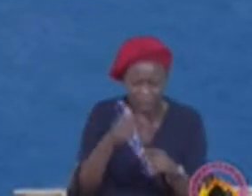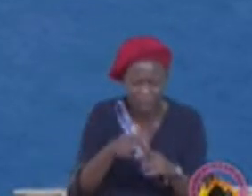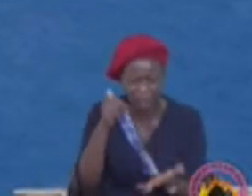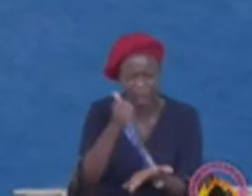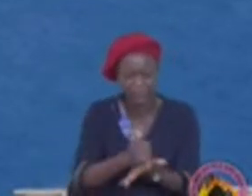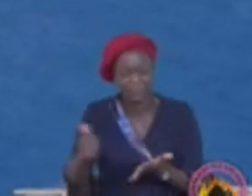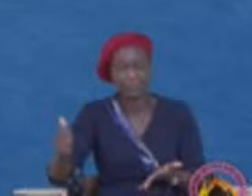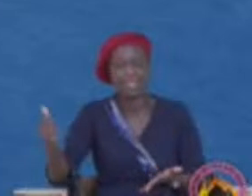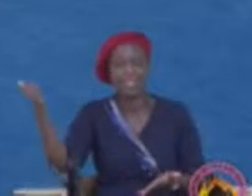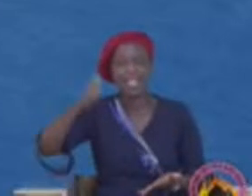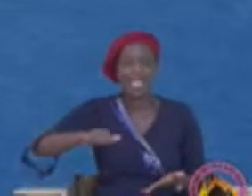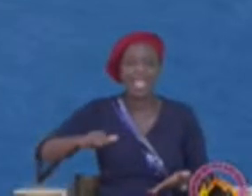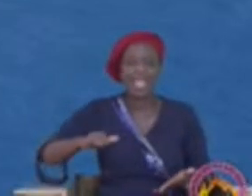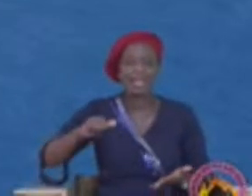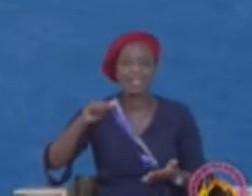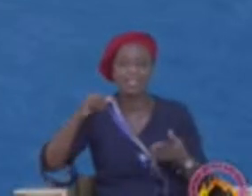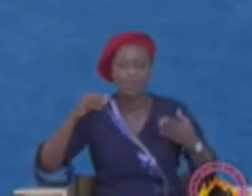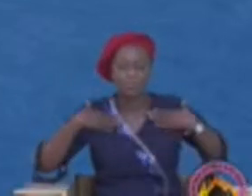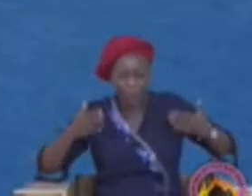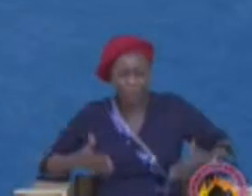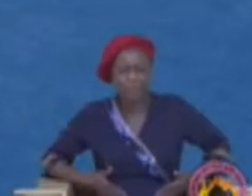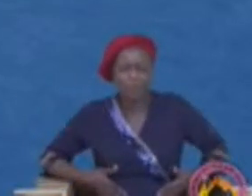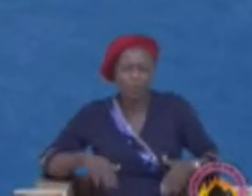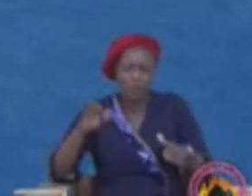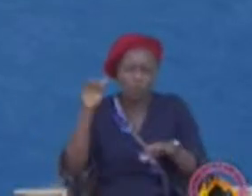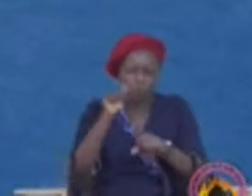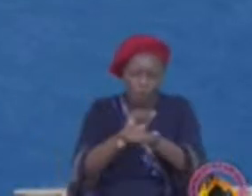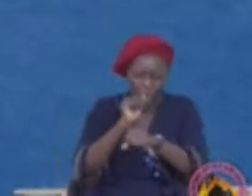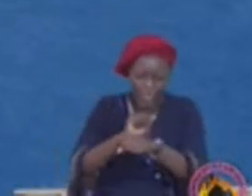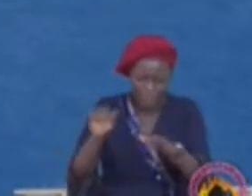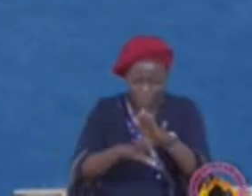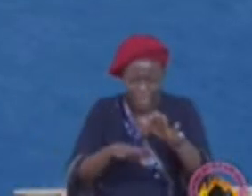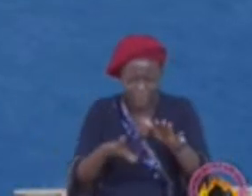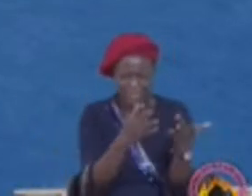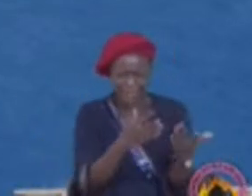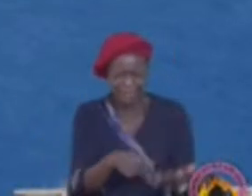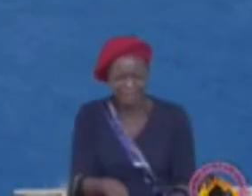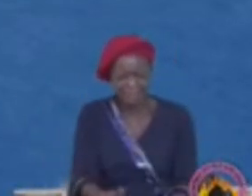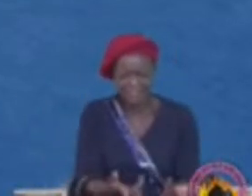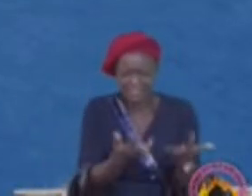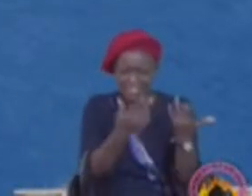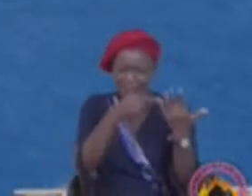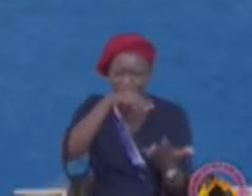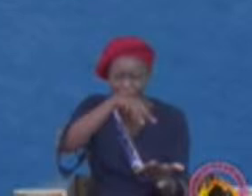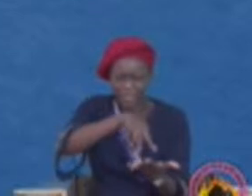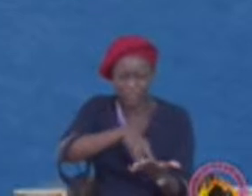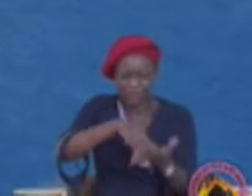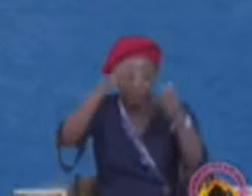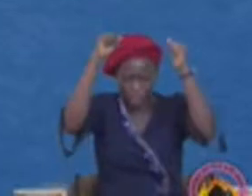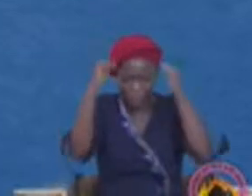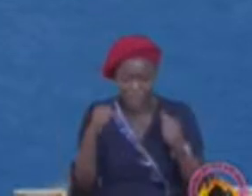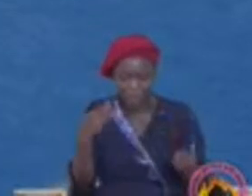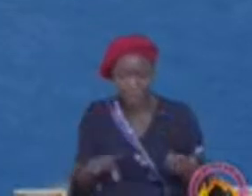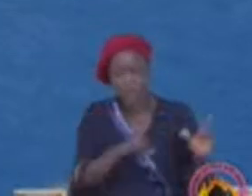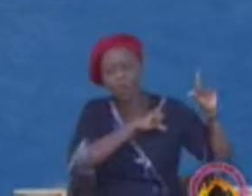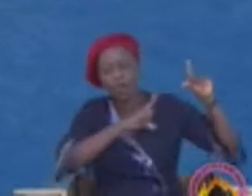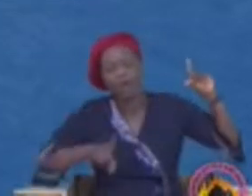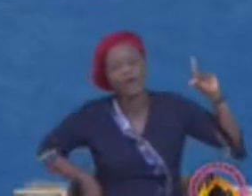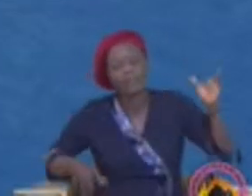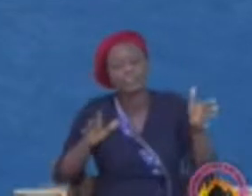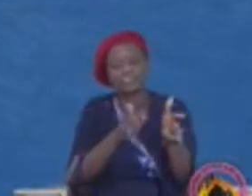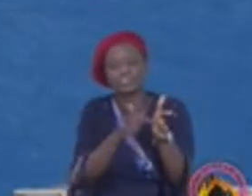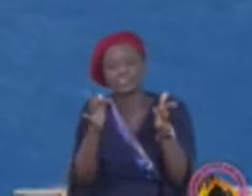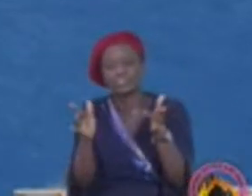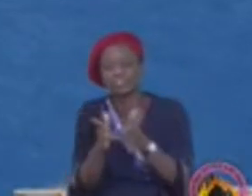organ in my body performing below expectation, receive the resurrection power of the Lord Jesus Christ. In